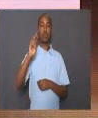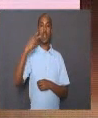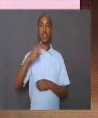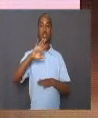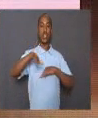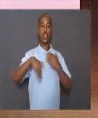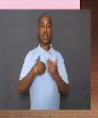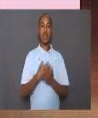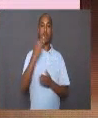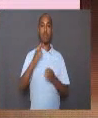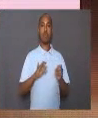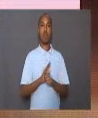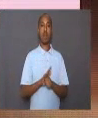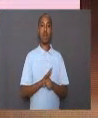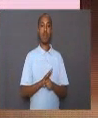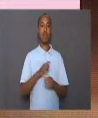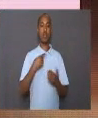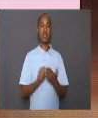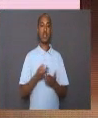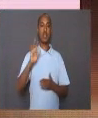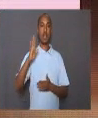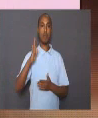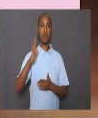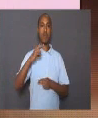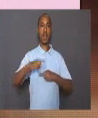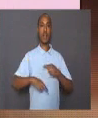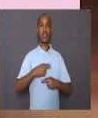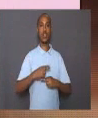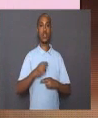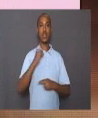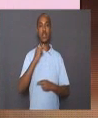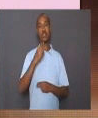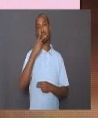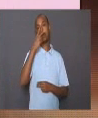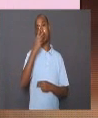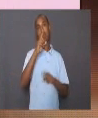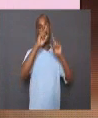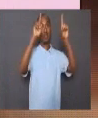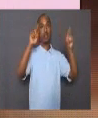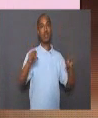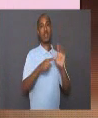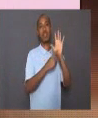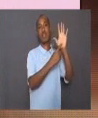The general formula for this type of reaction is shown here.